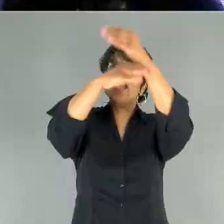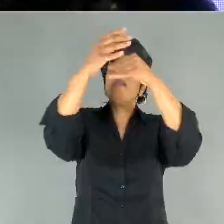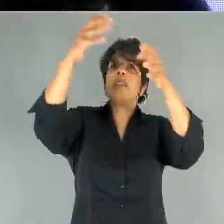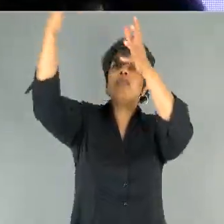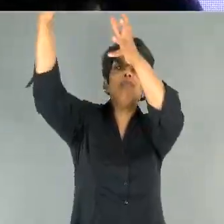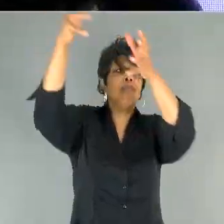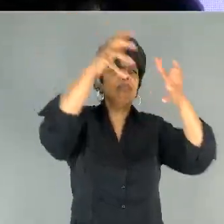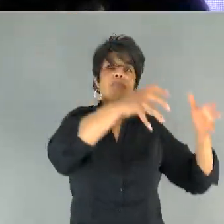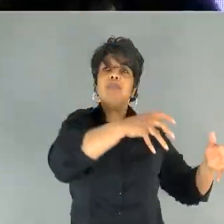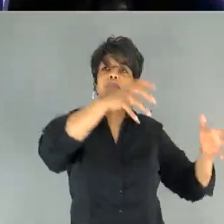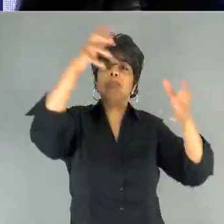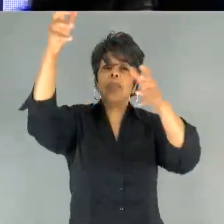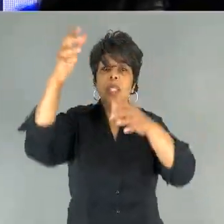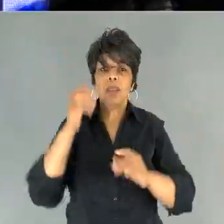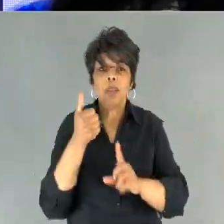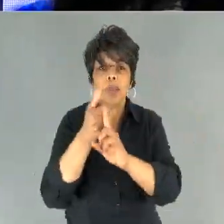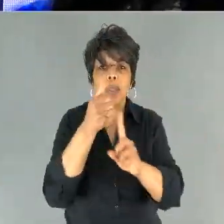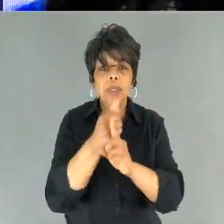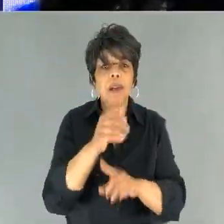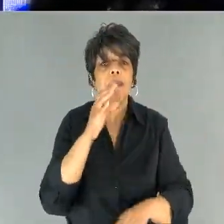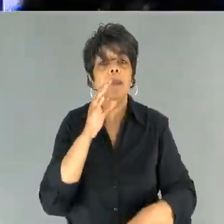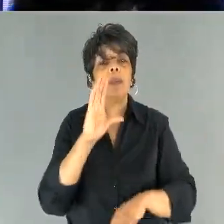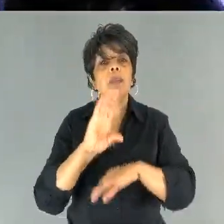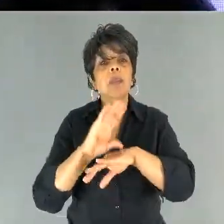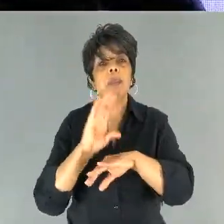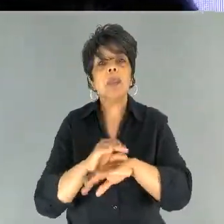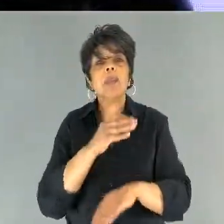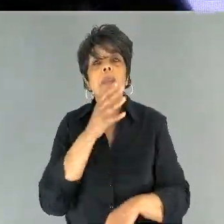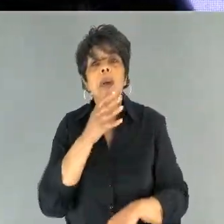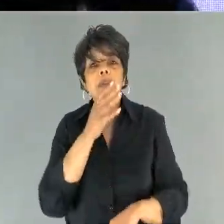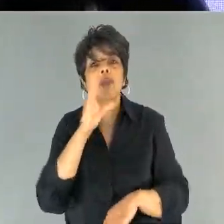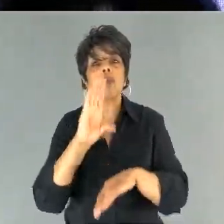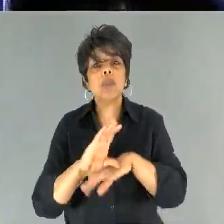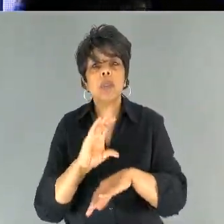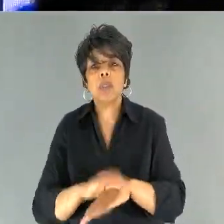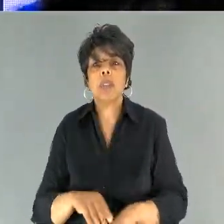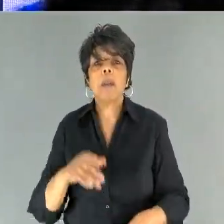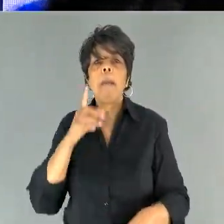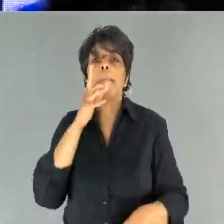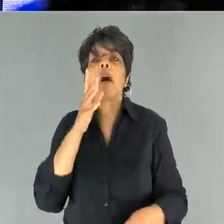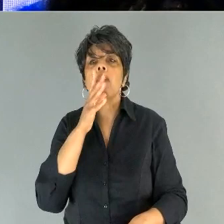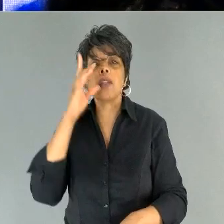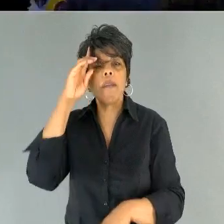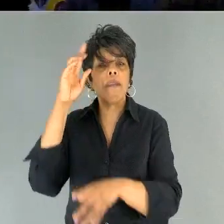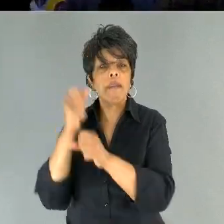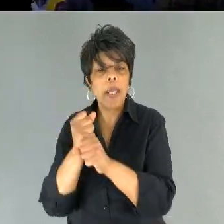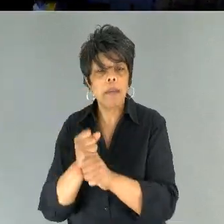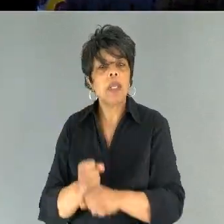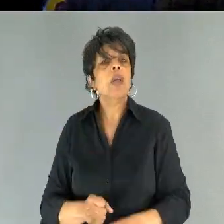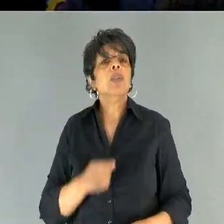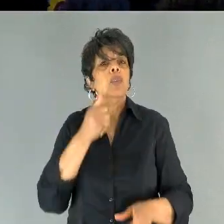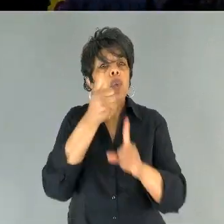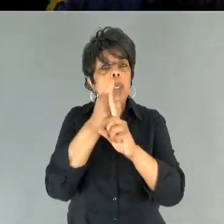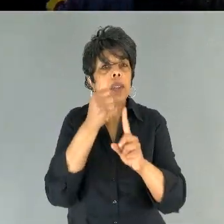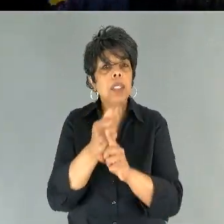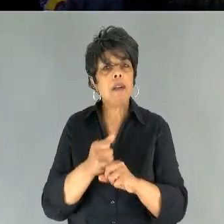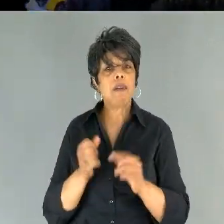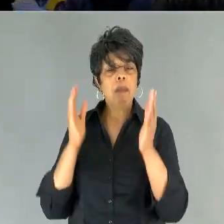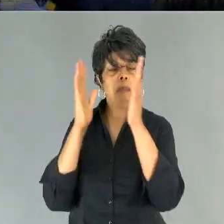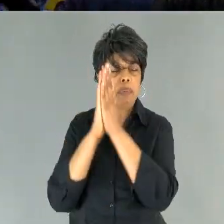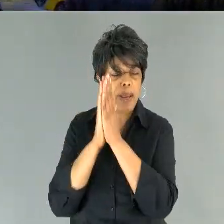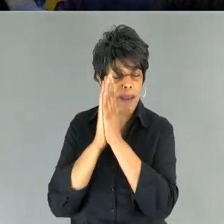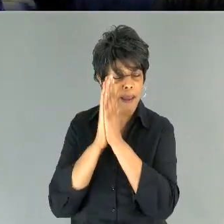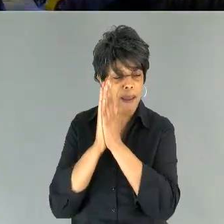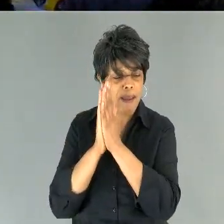of Zion. Open your mouth, mothers of faith. Open your mouth. There's power in